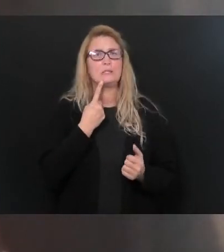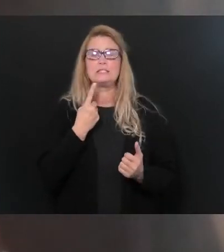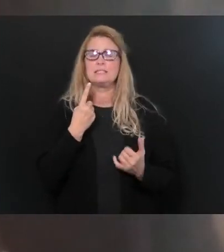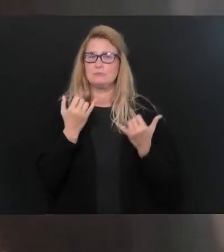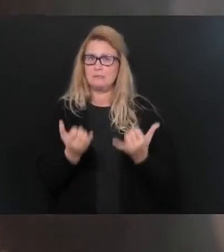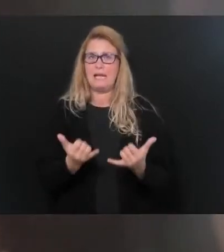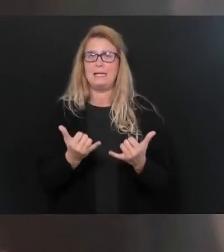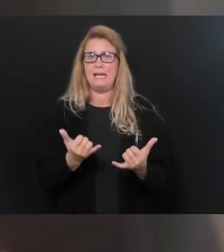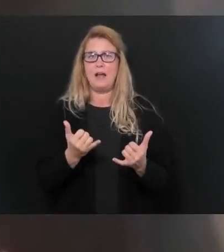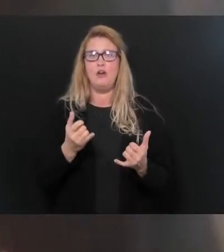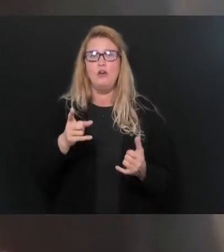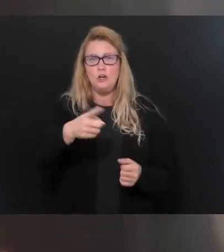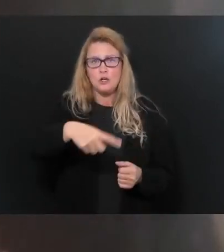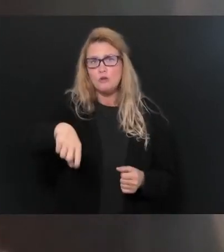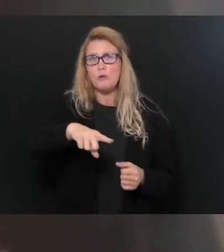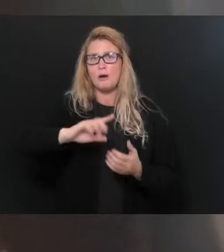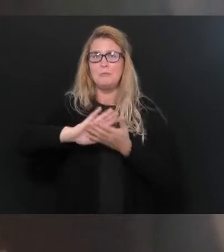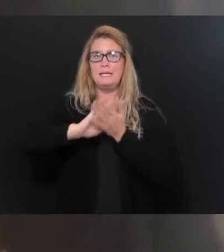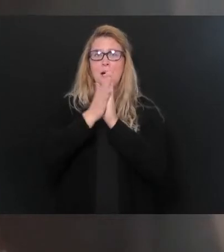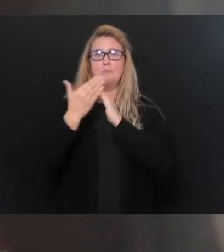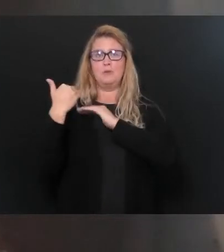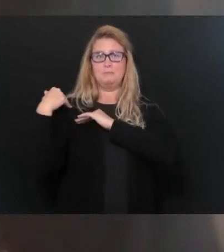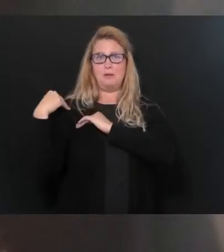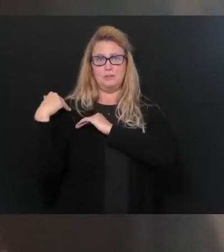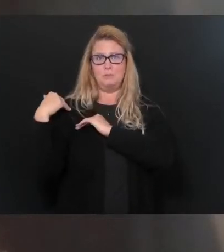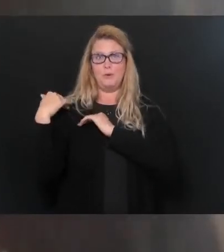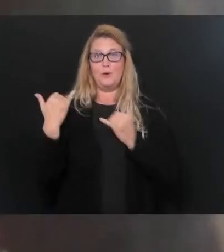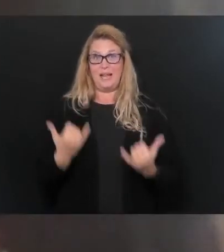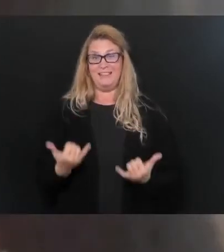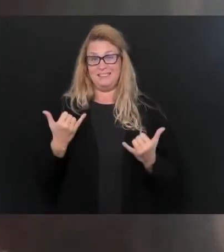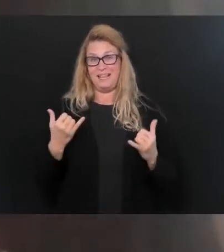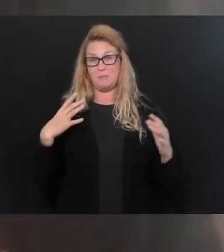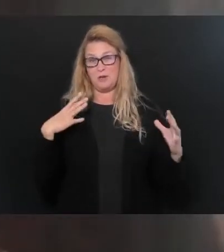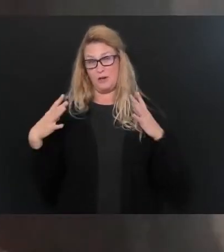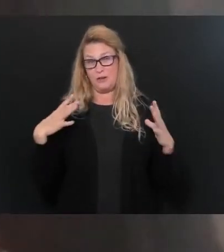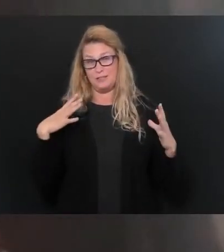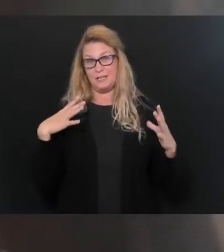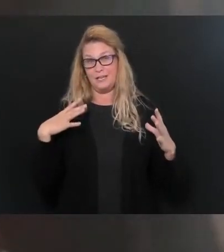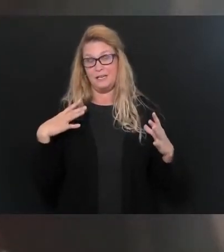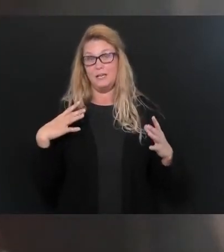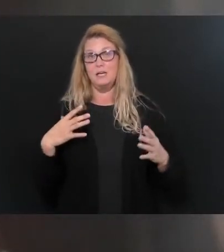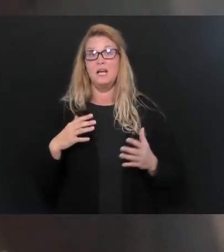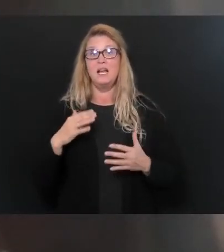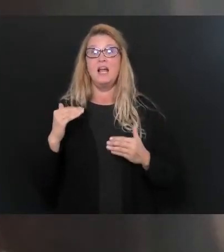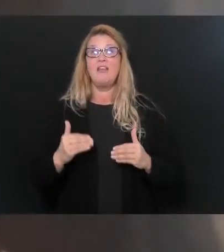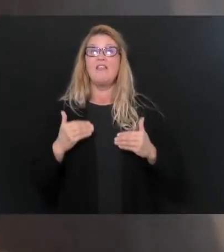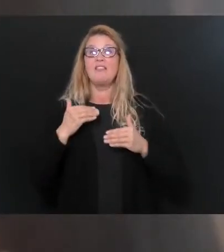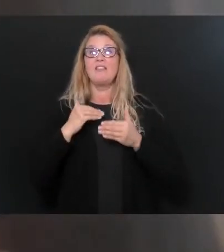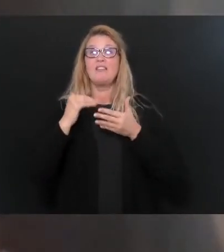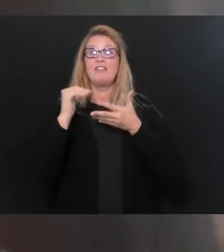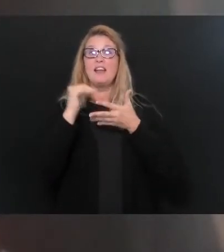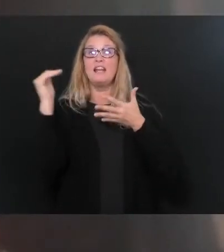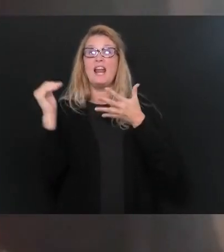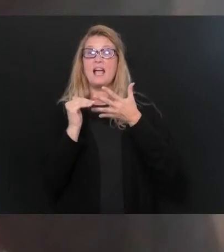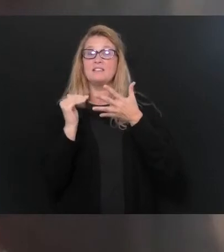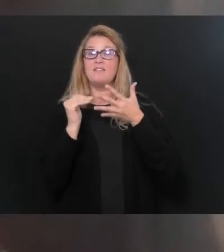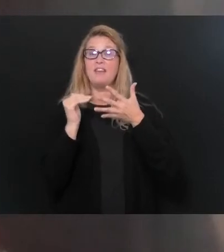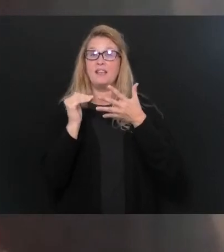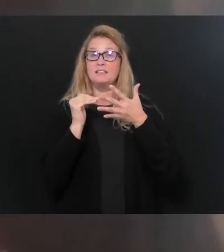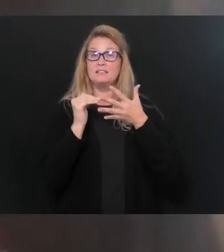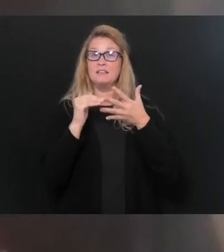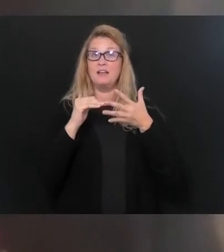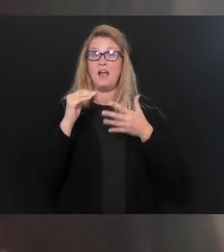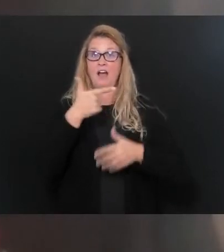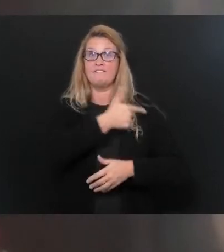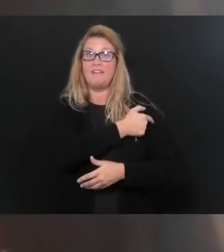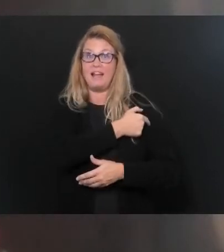very responsible during this time. Now, as we look at the next phase of our vaccination strategy,